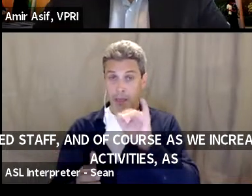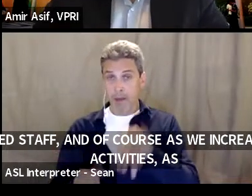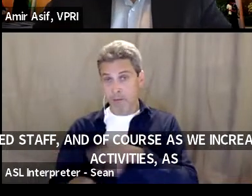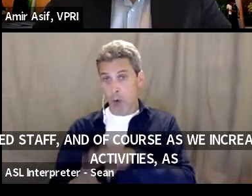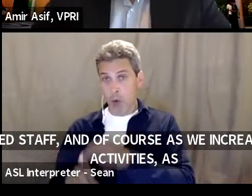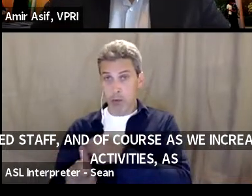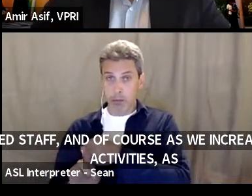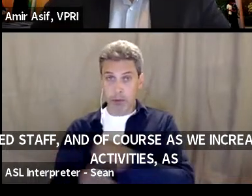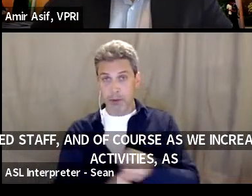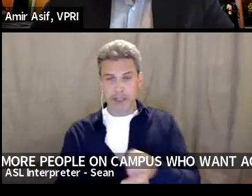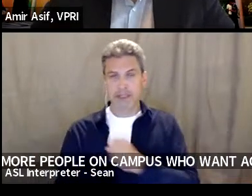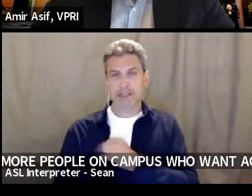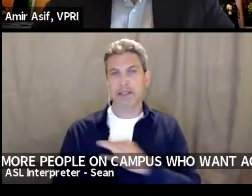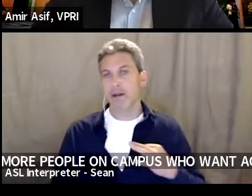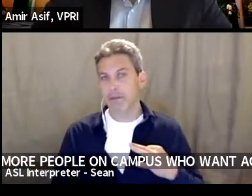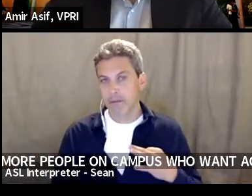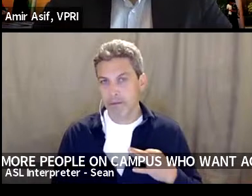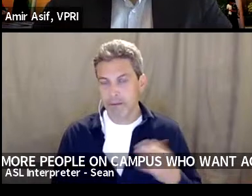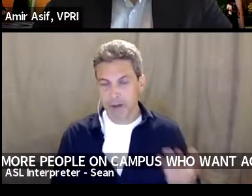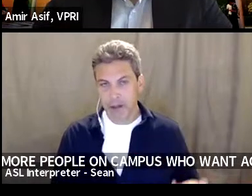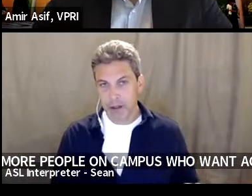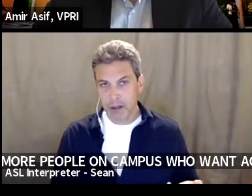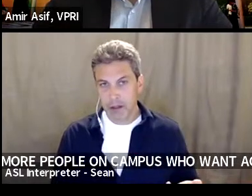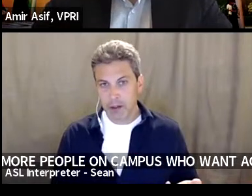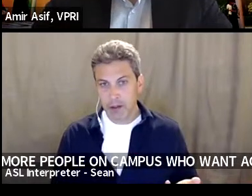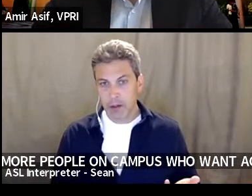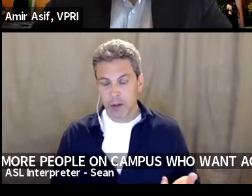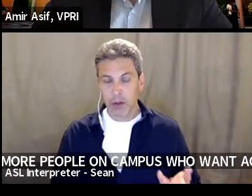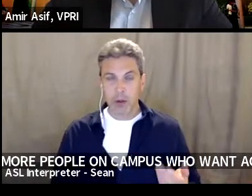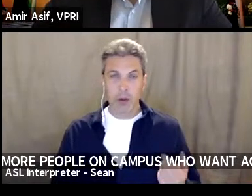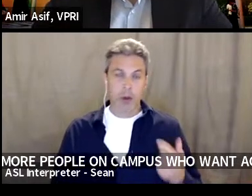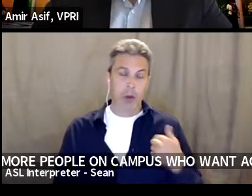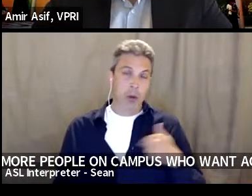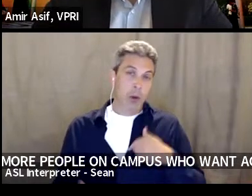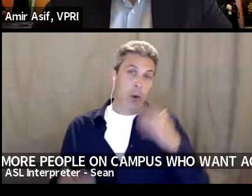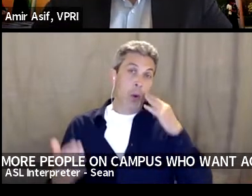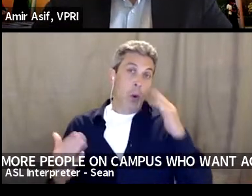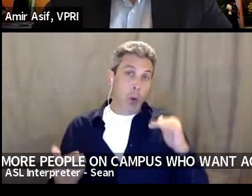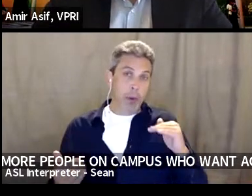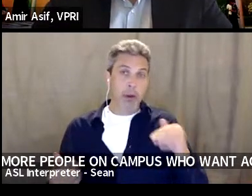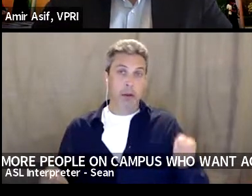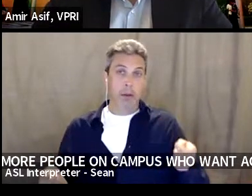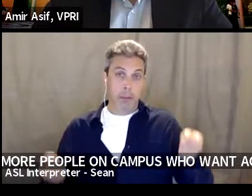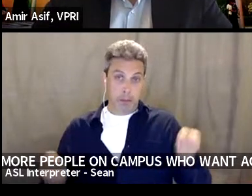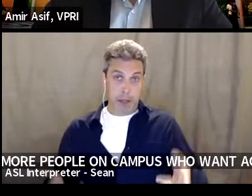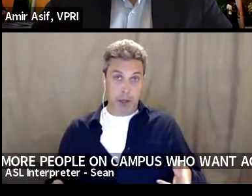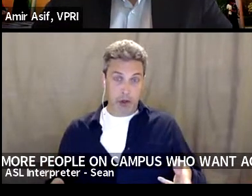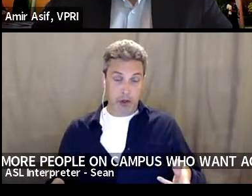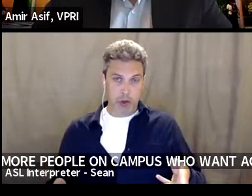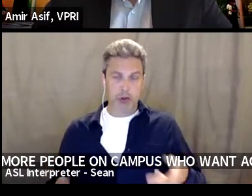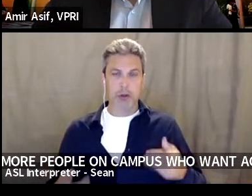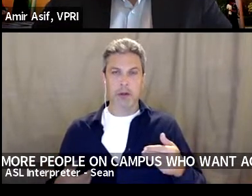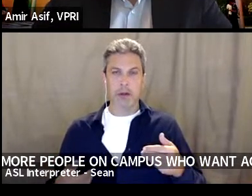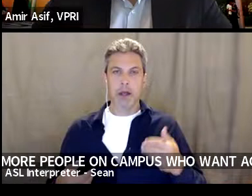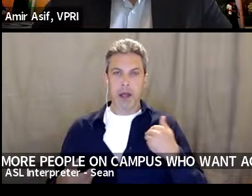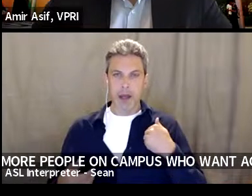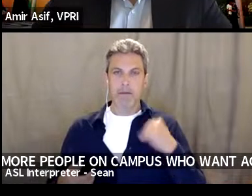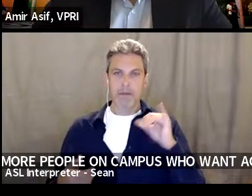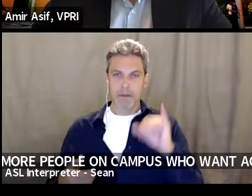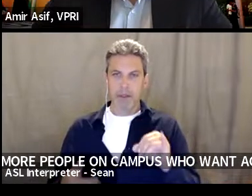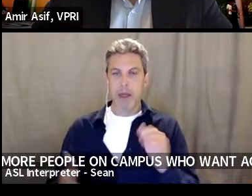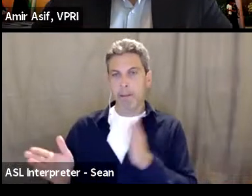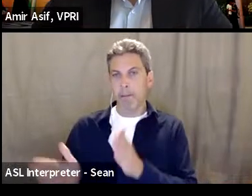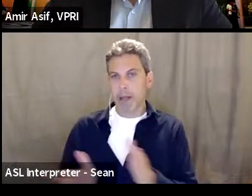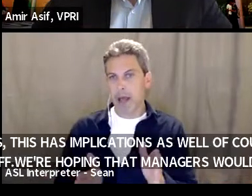staff. We're hoping that managers would have the plan, the expectation